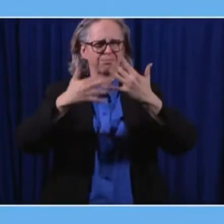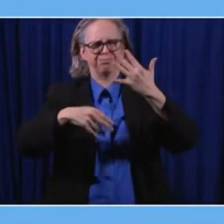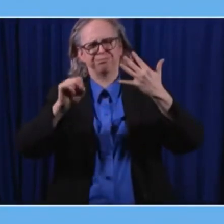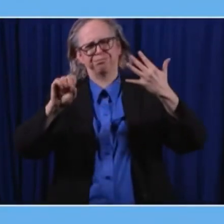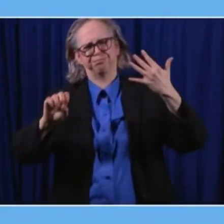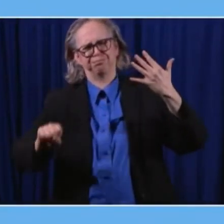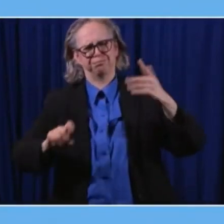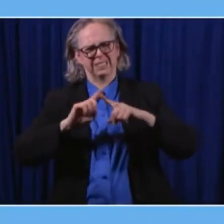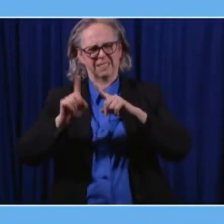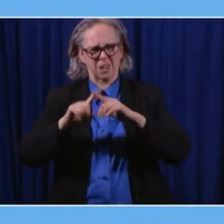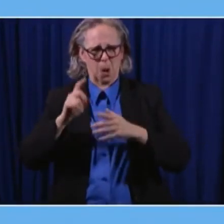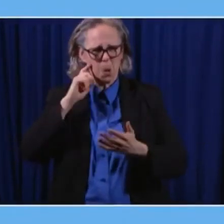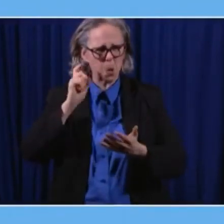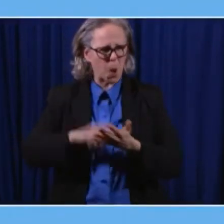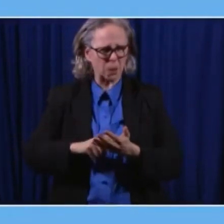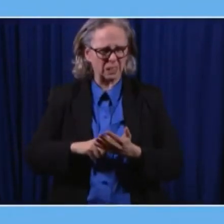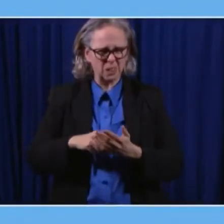for example, at